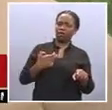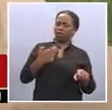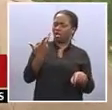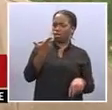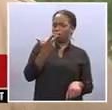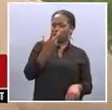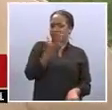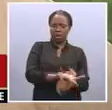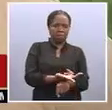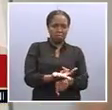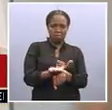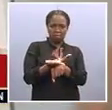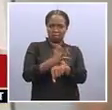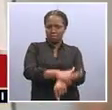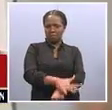and he fell down.